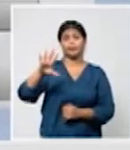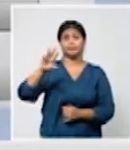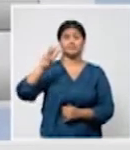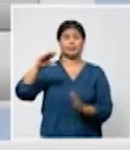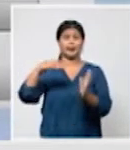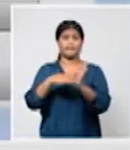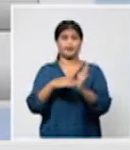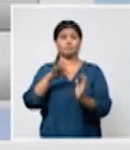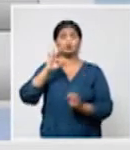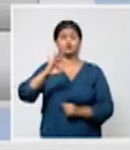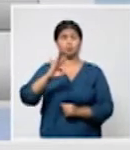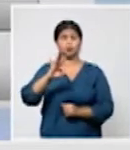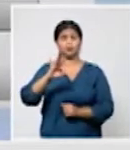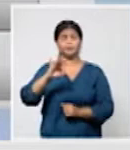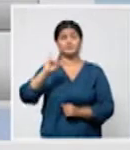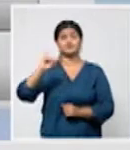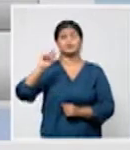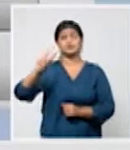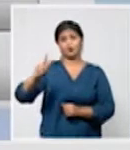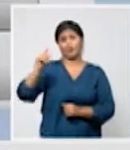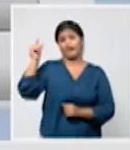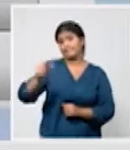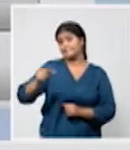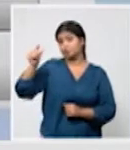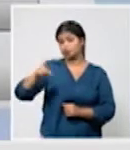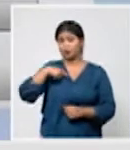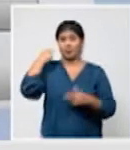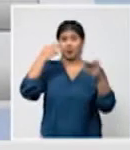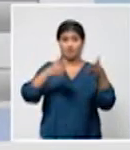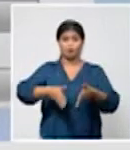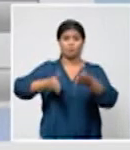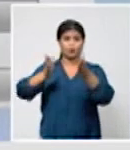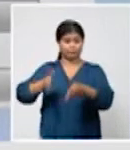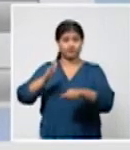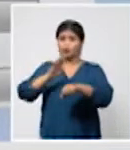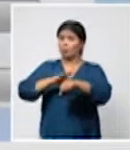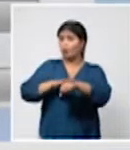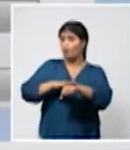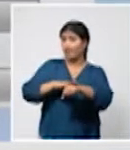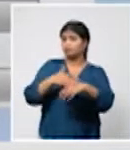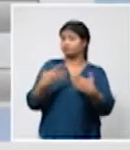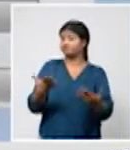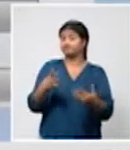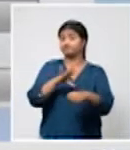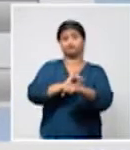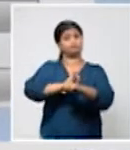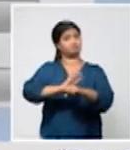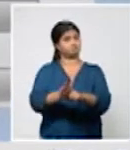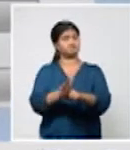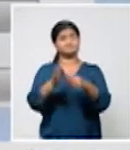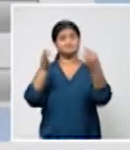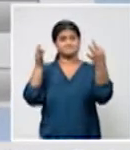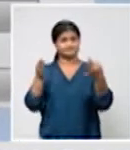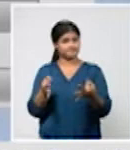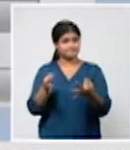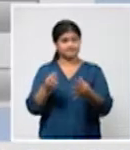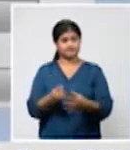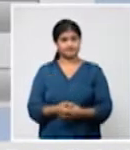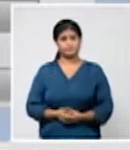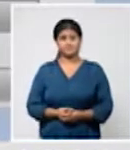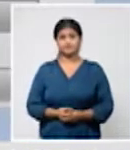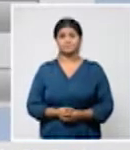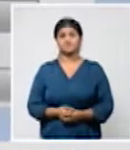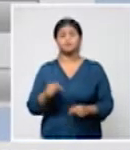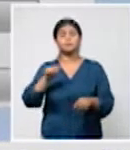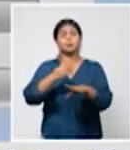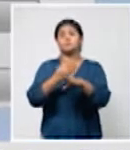4,654 COVID-19 related deaths were reported yesterday. This brings total COVID-19 related fatalities to